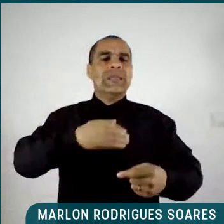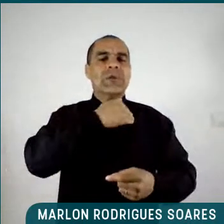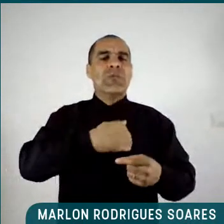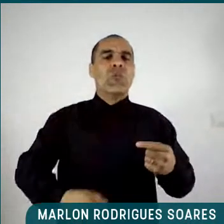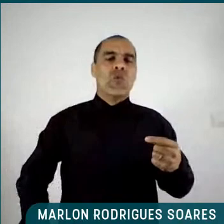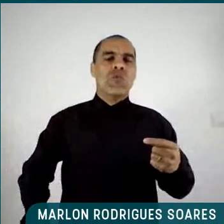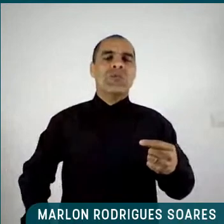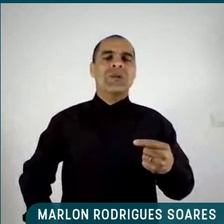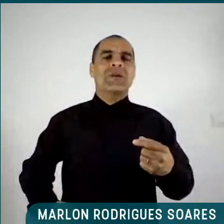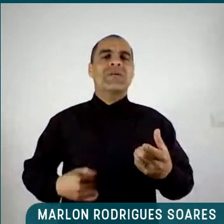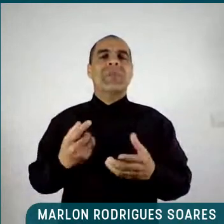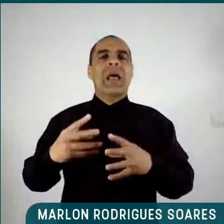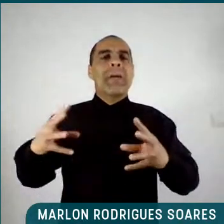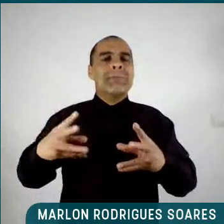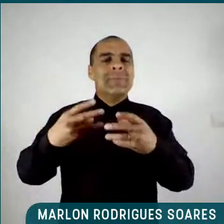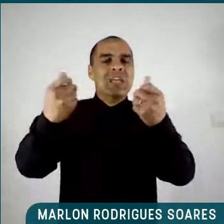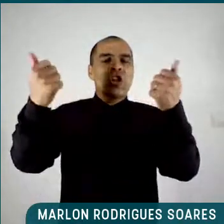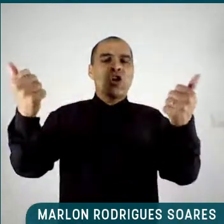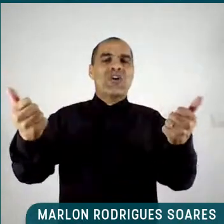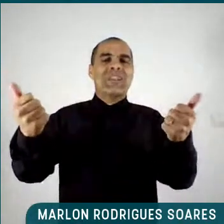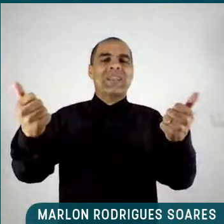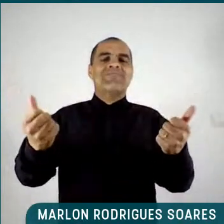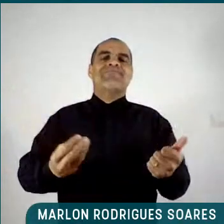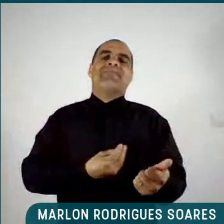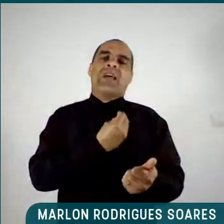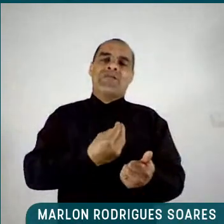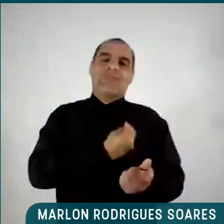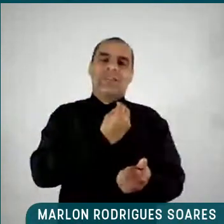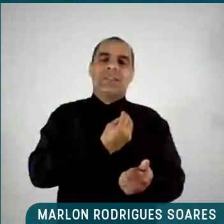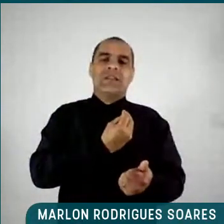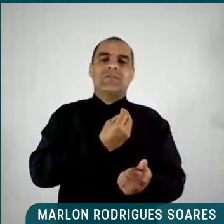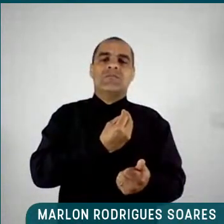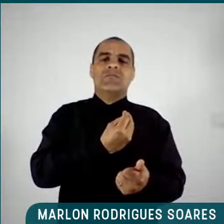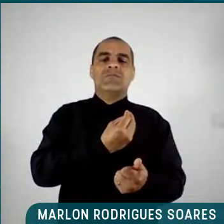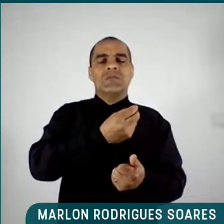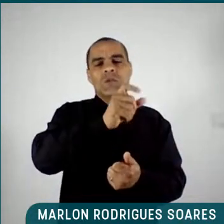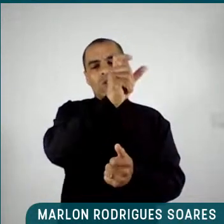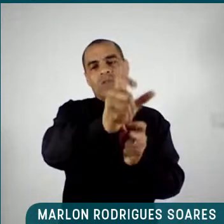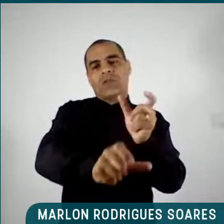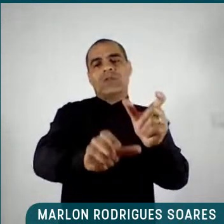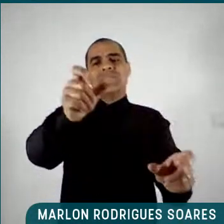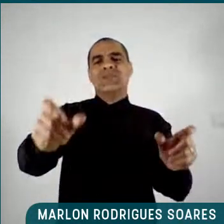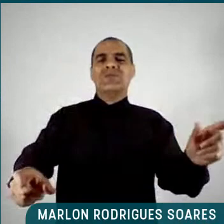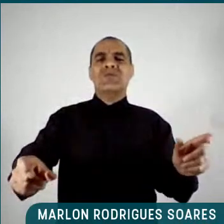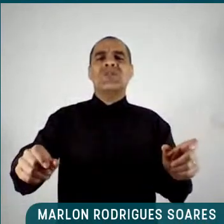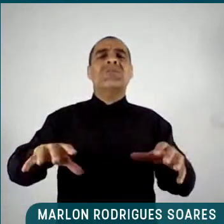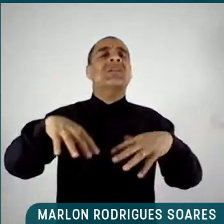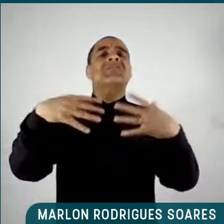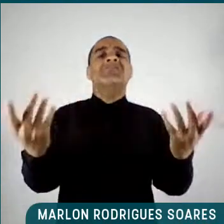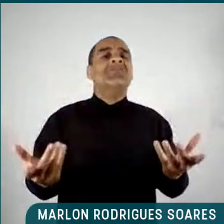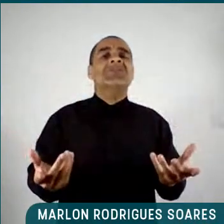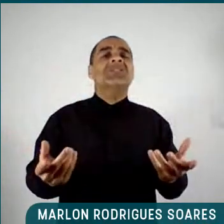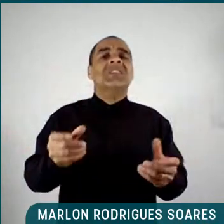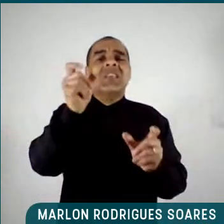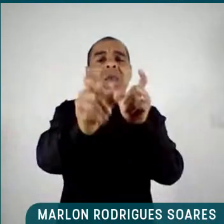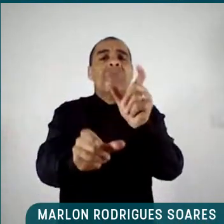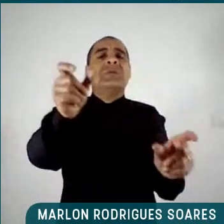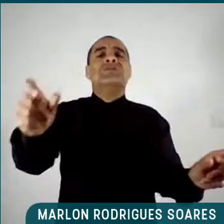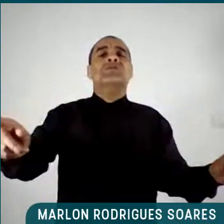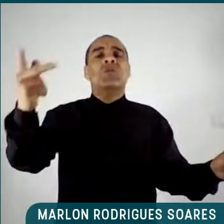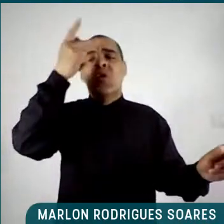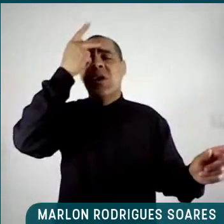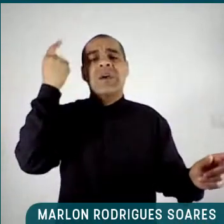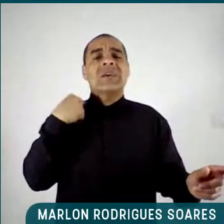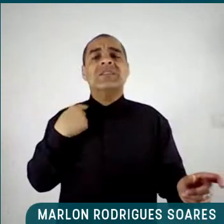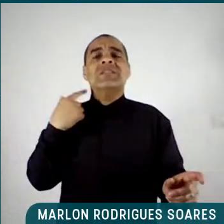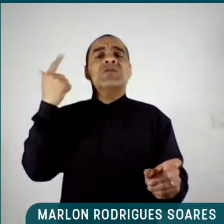we rethink public policy to improve the lives of people? But what